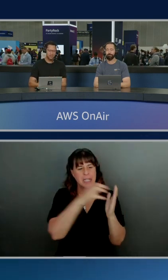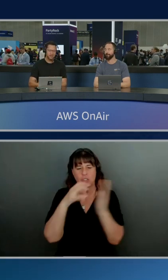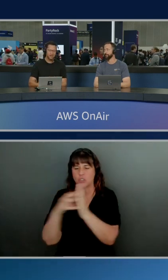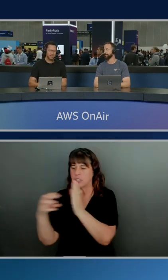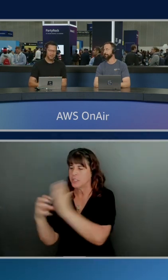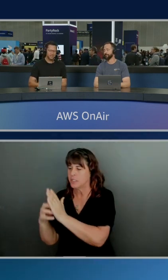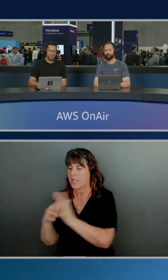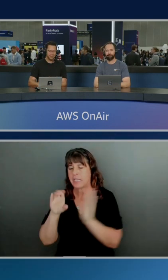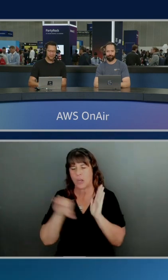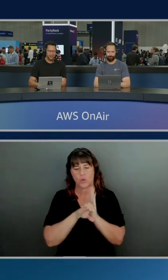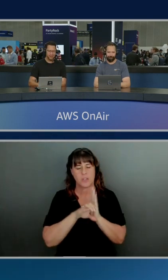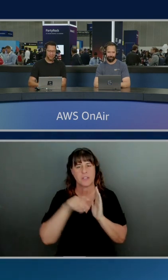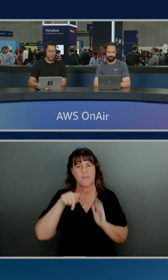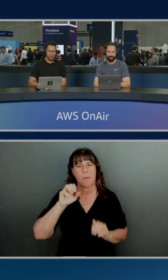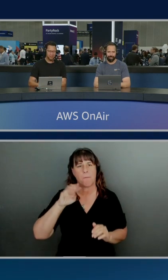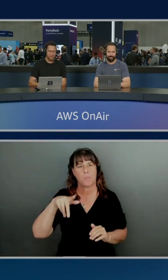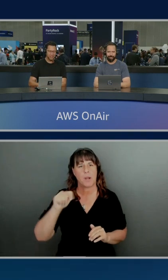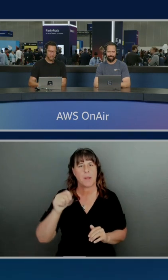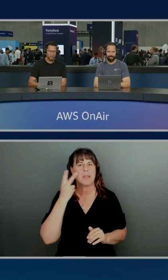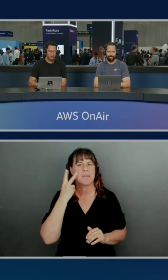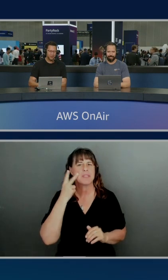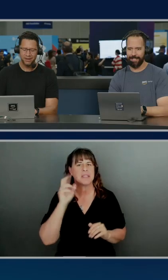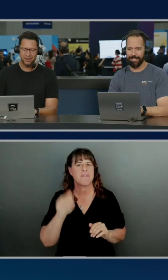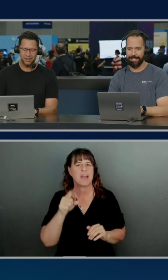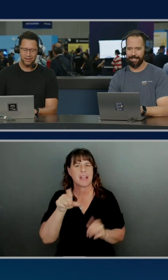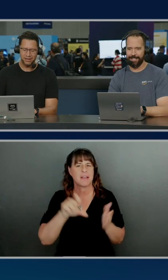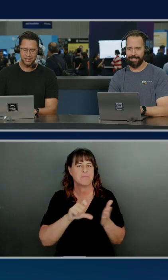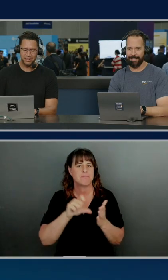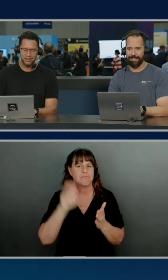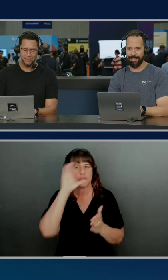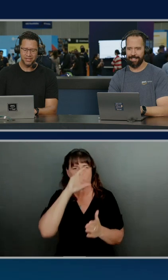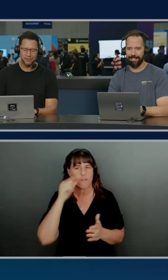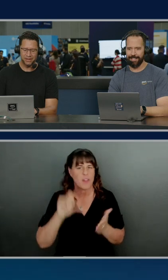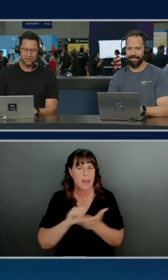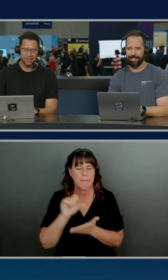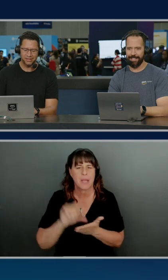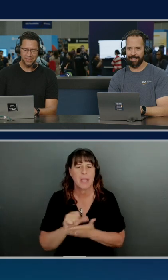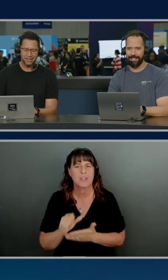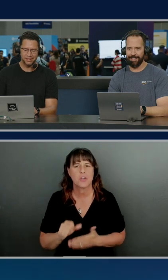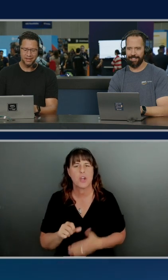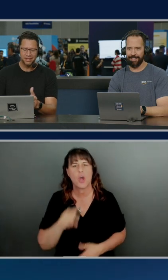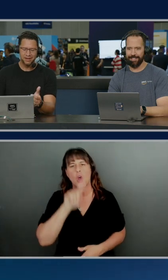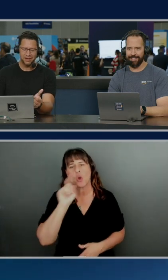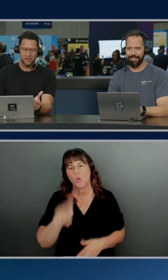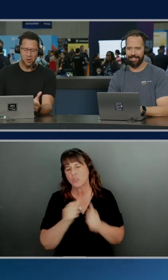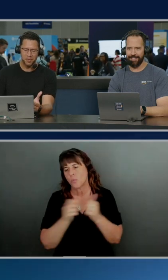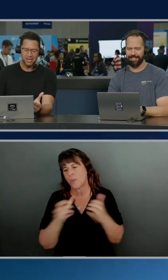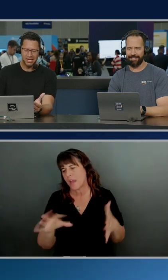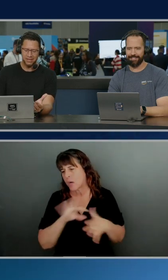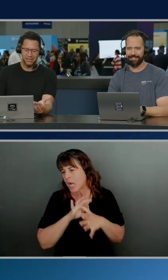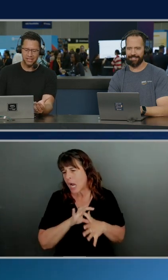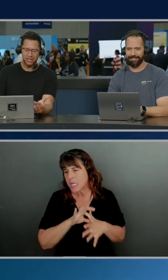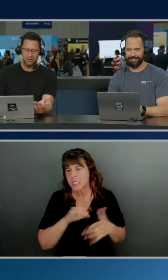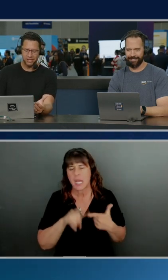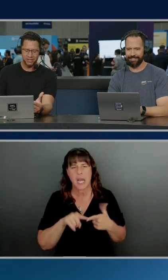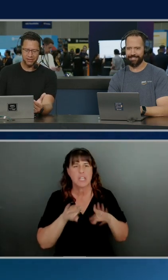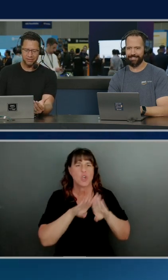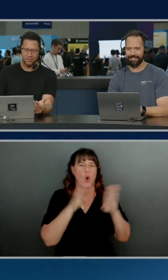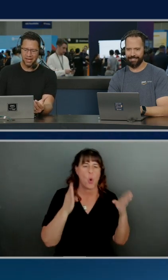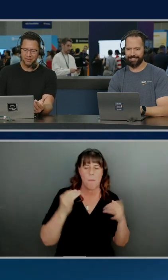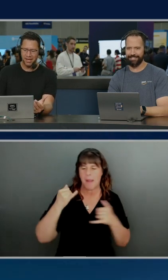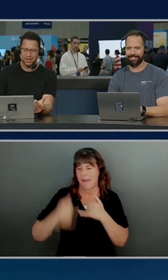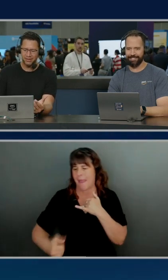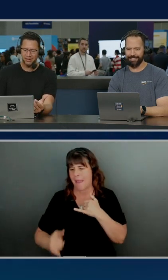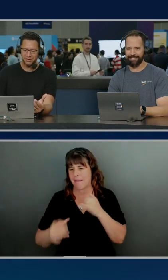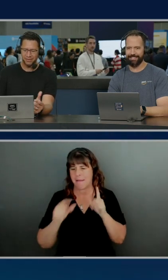prompt. Let me see if I can find that page here. The question without context, open-ended text